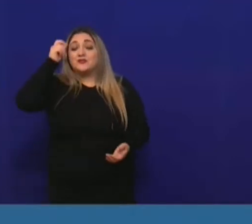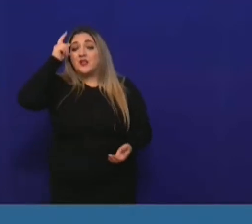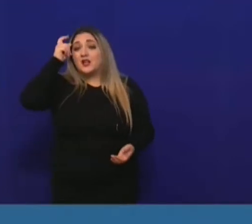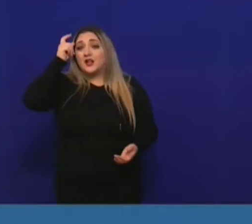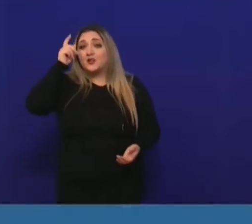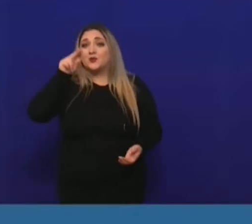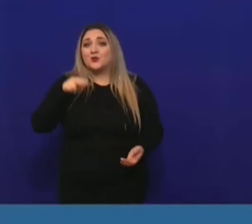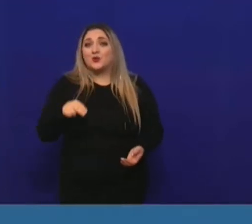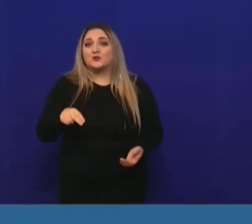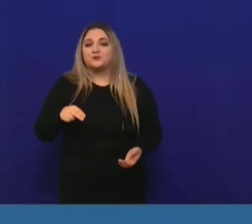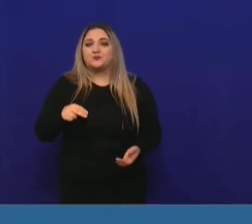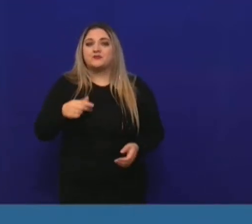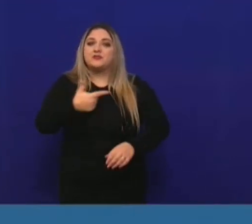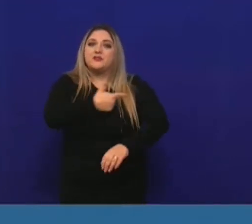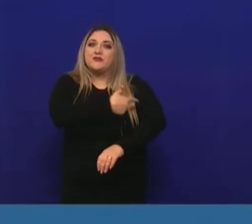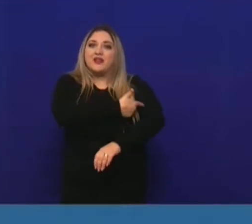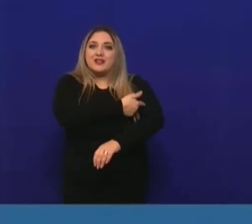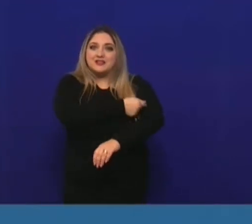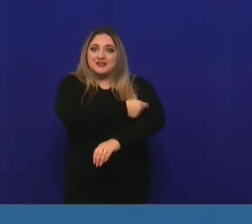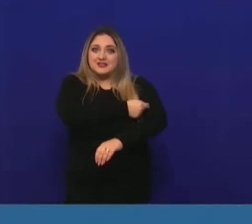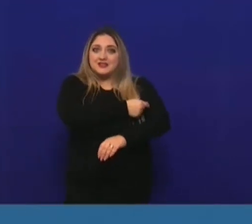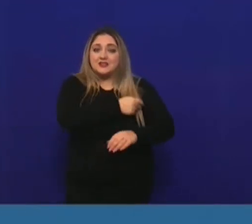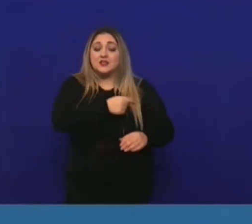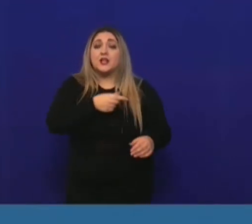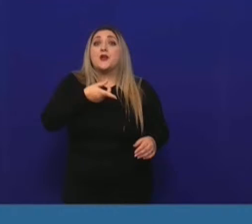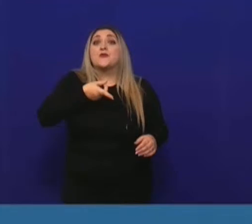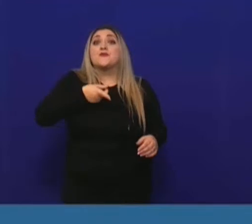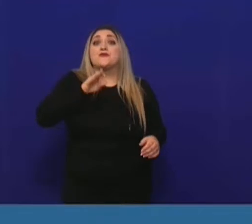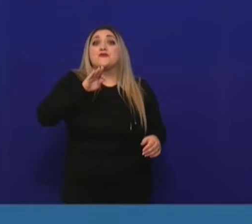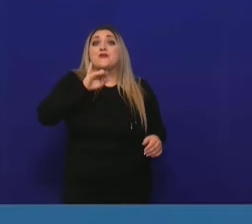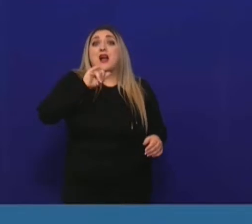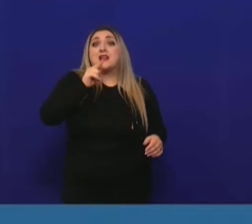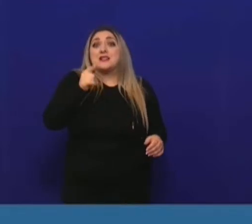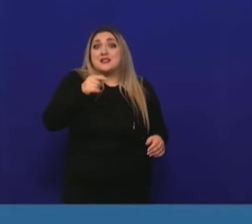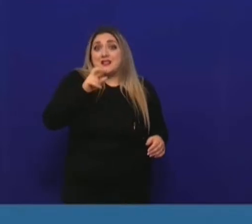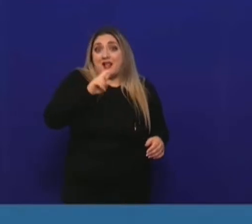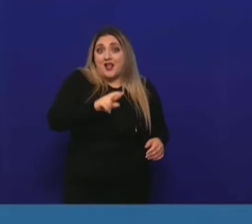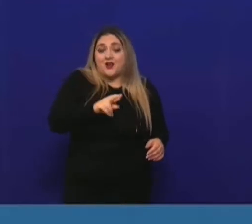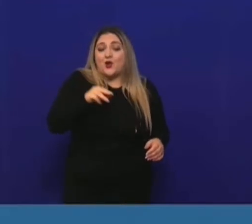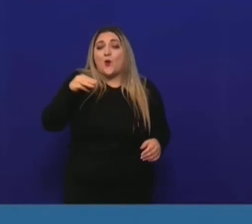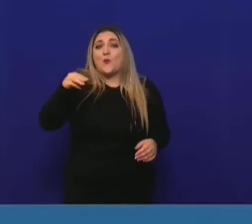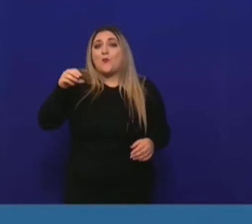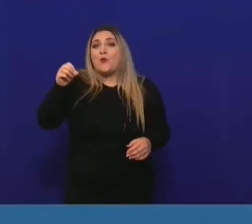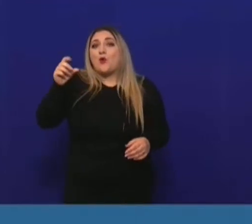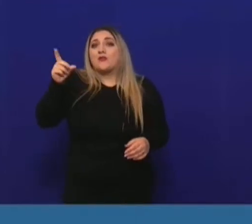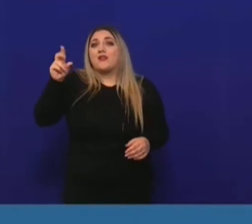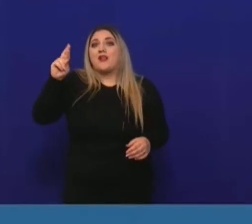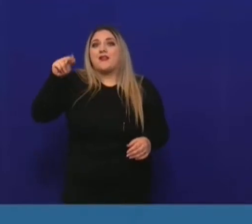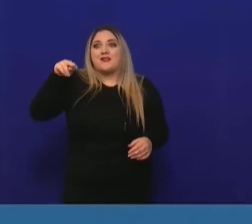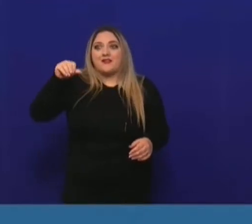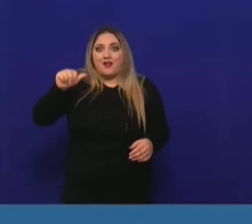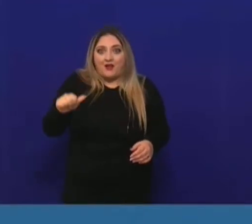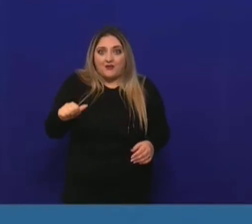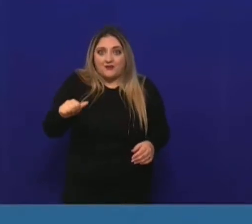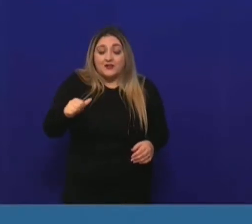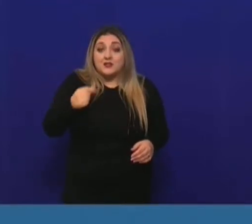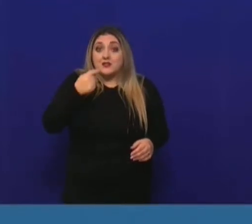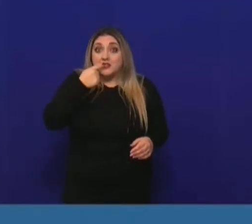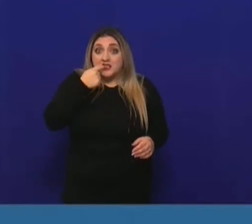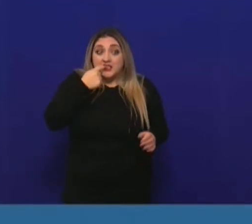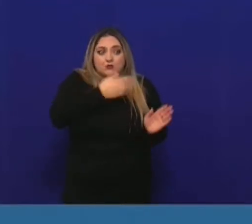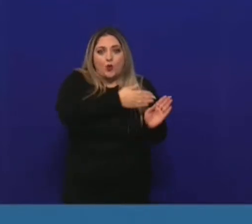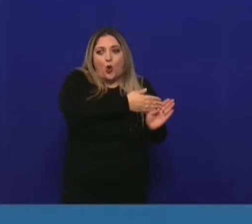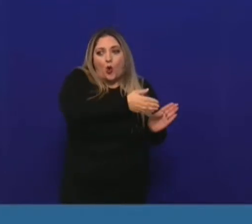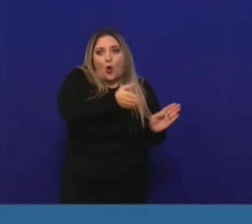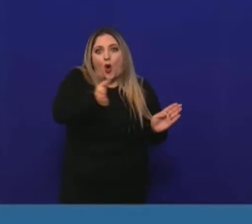aħna għandna l-vaccines li kemm tal-Pfizer kif ukoll tal-Moderna li huma wkoll approvati għal